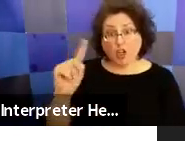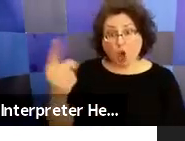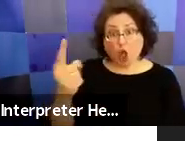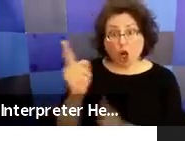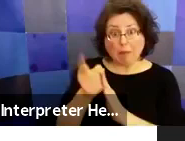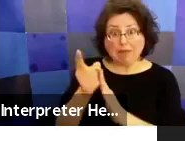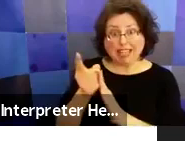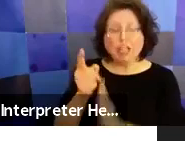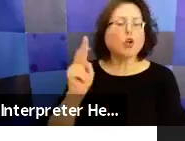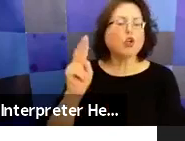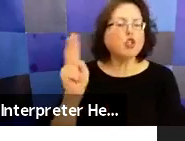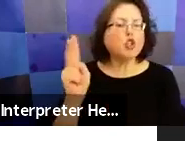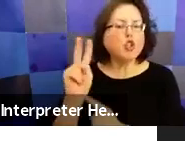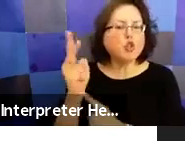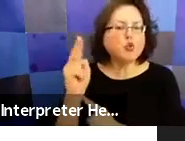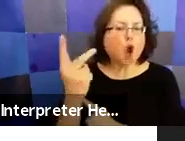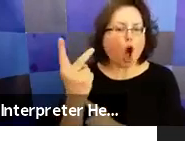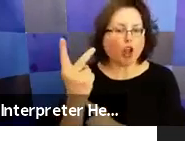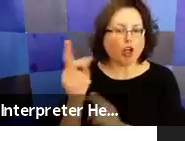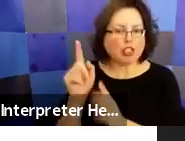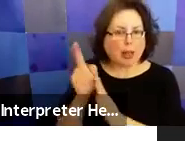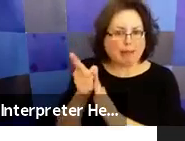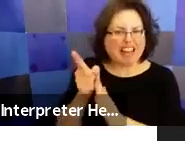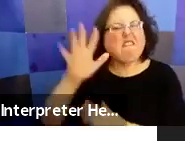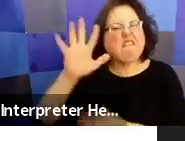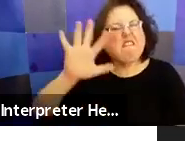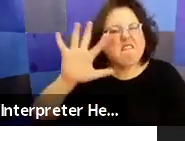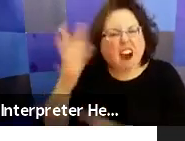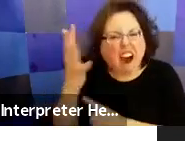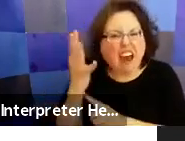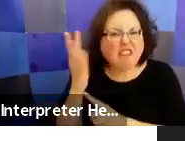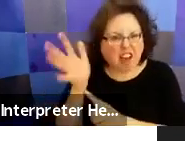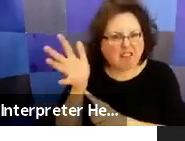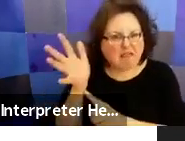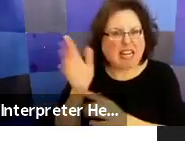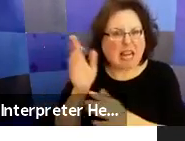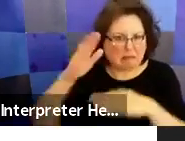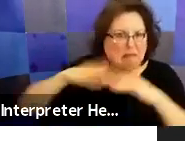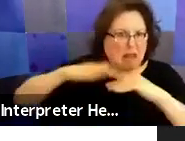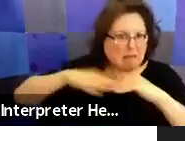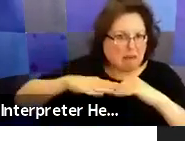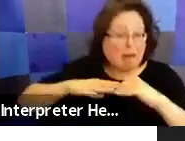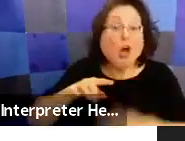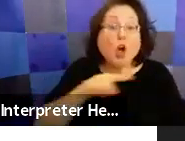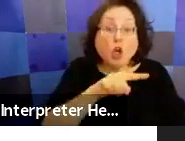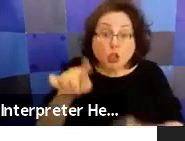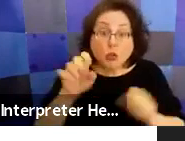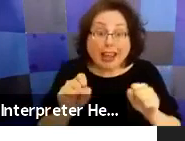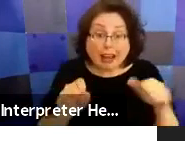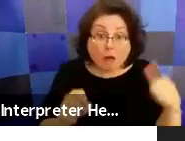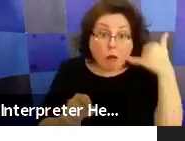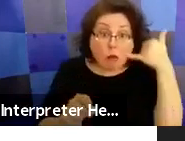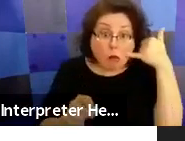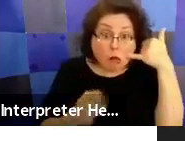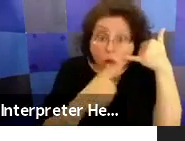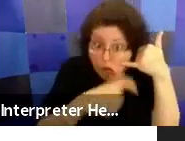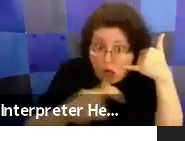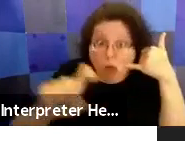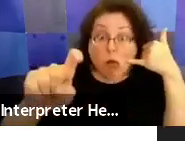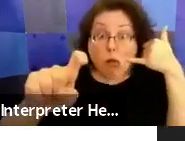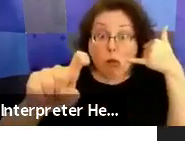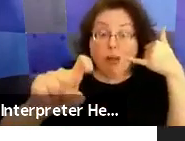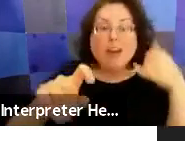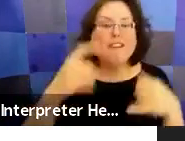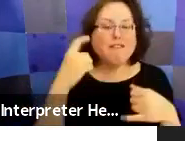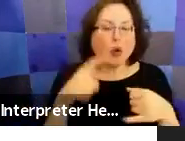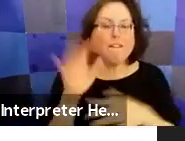a minute. And there are usually 5-minute minimums. So you can make contact with a tenant for $5